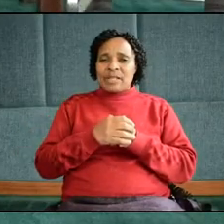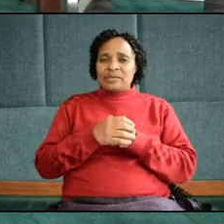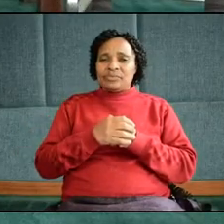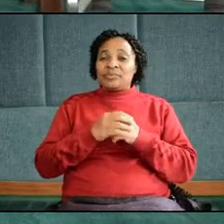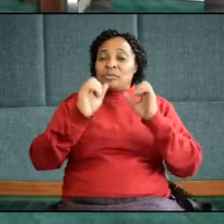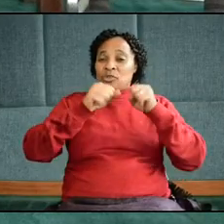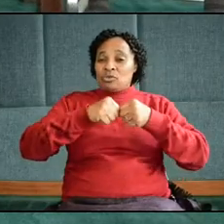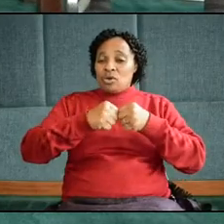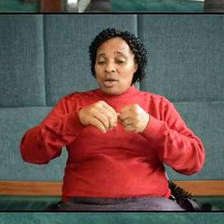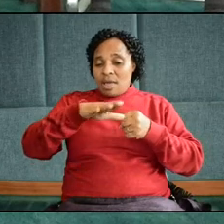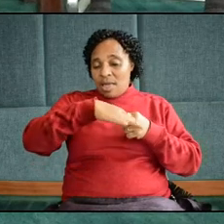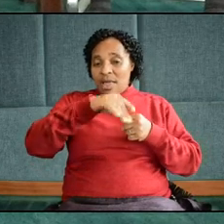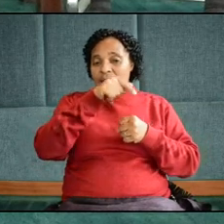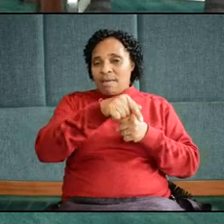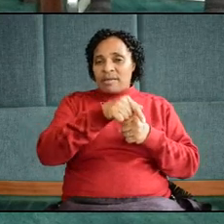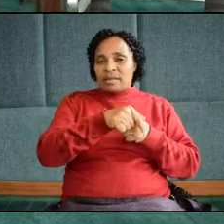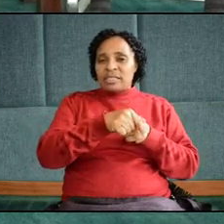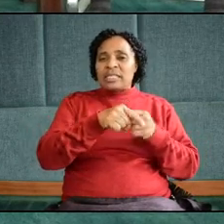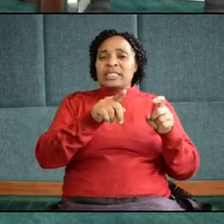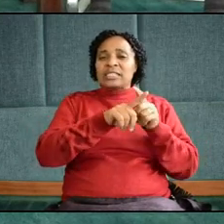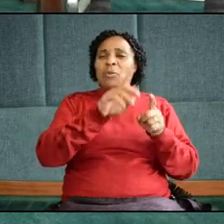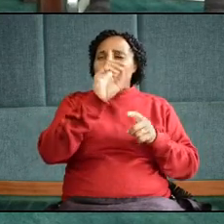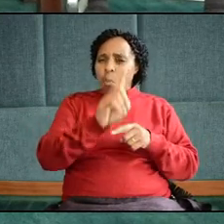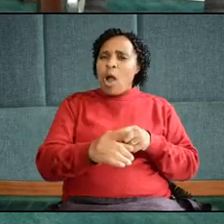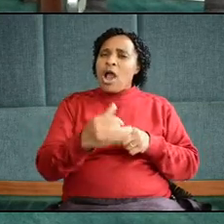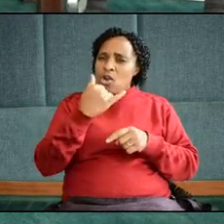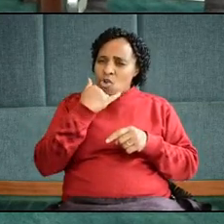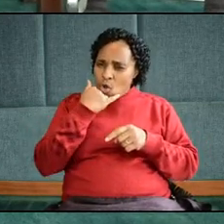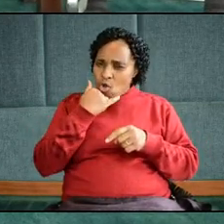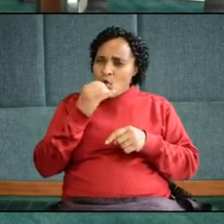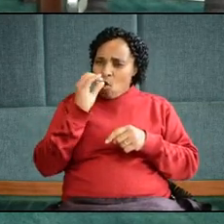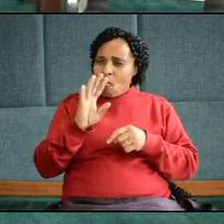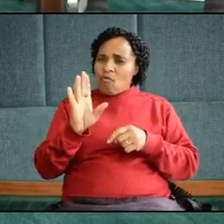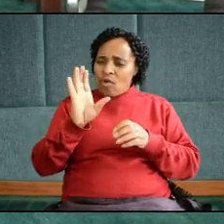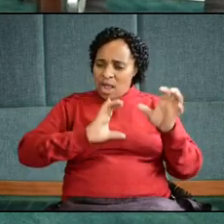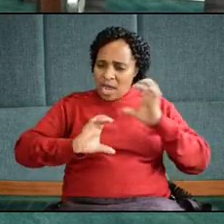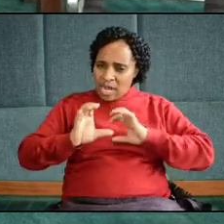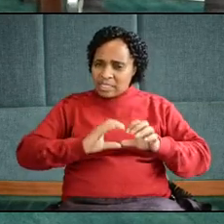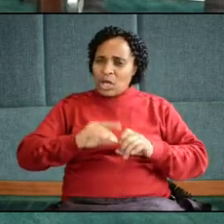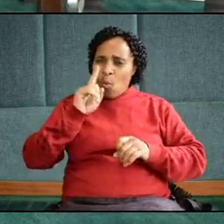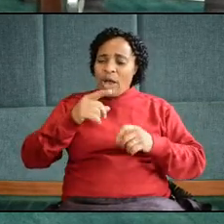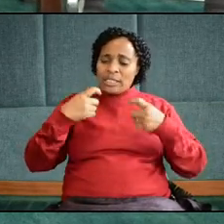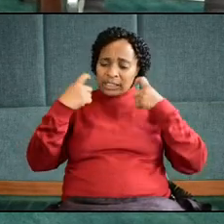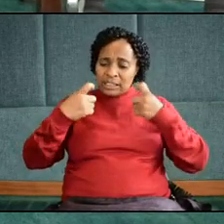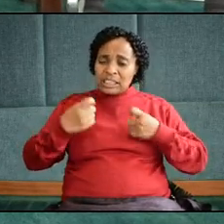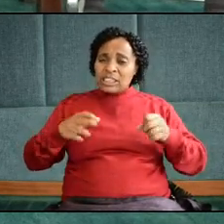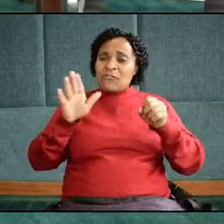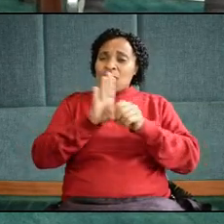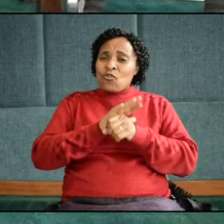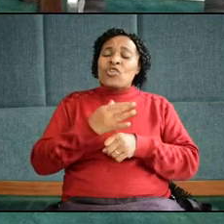Did you know section? Mm-hmm. Even one wrong trait of character, one sinful desire